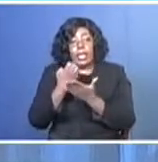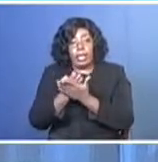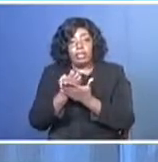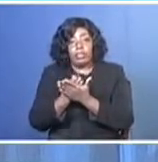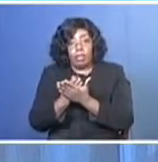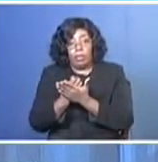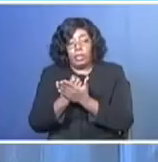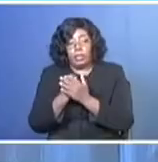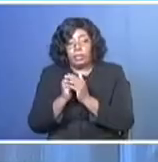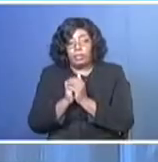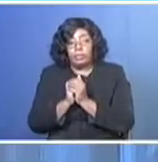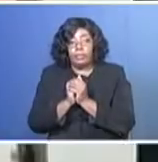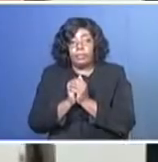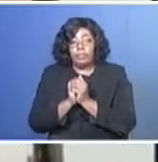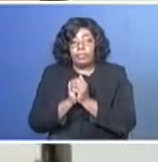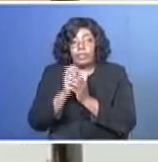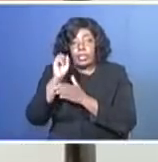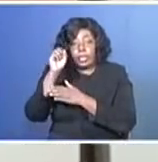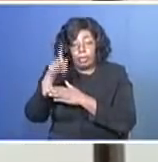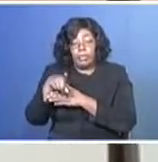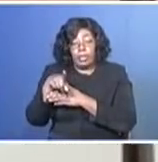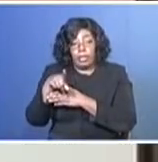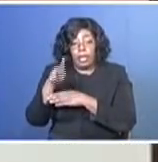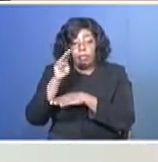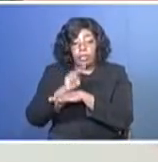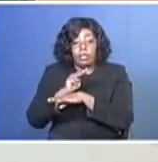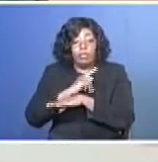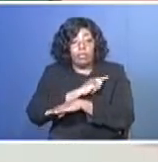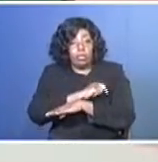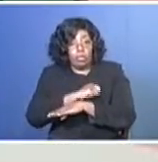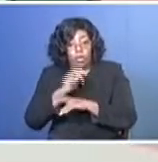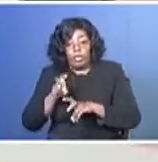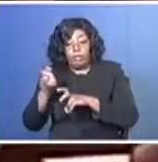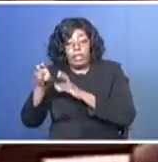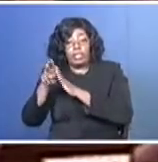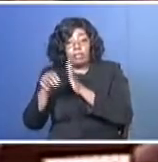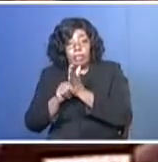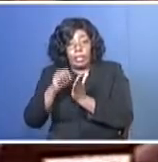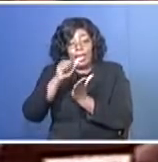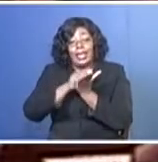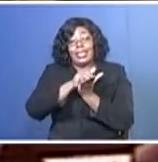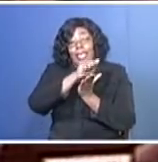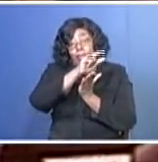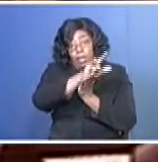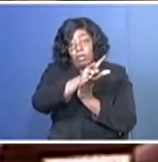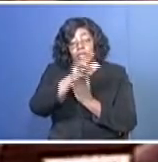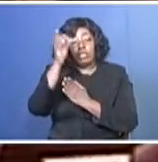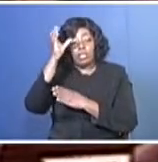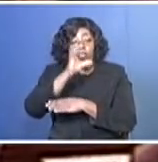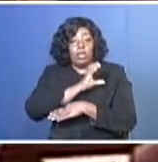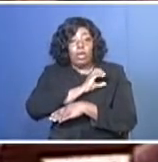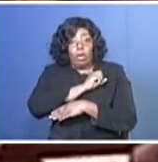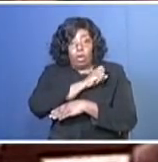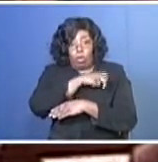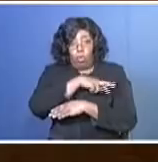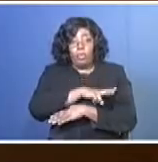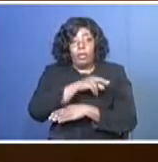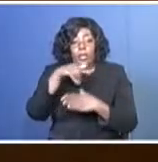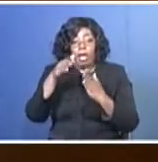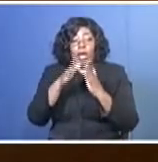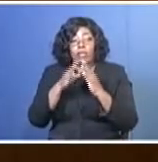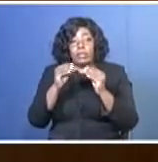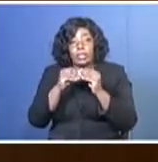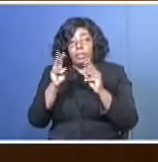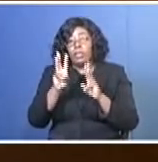pillar. Deputy Prime Minister and Minister of Tourism, Investments and Aviation, the Honourable Chester Cooper, adamant in the House of